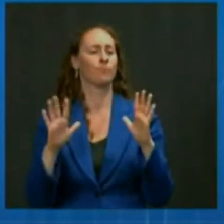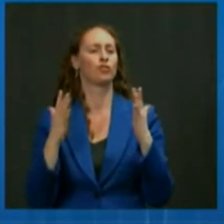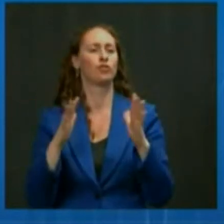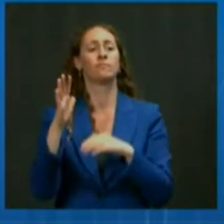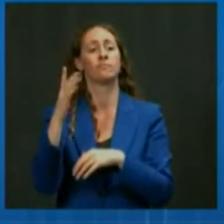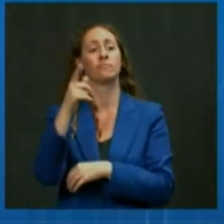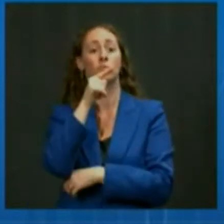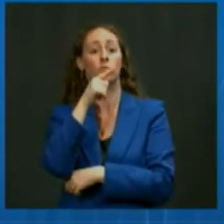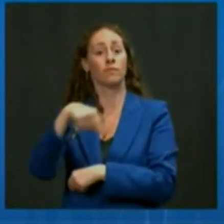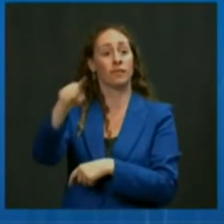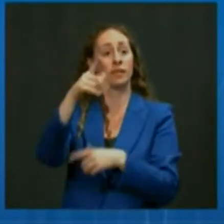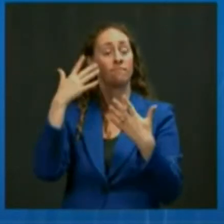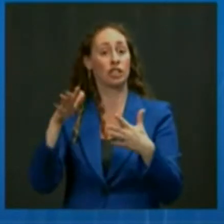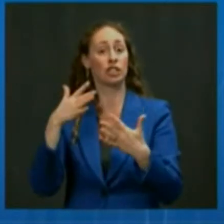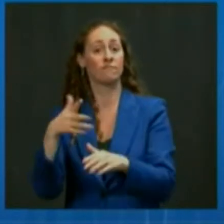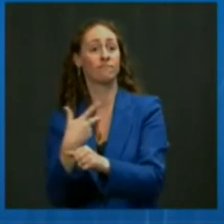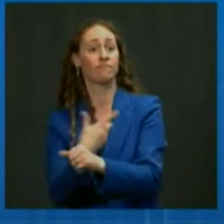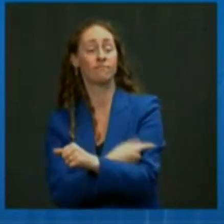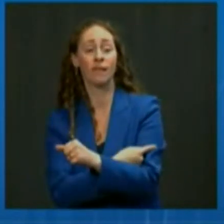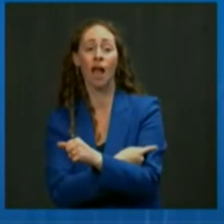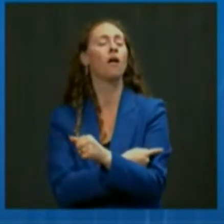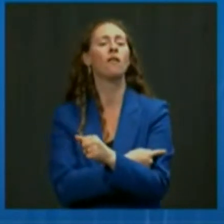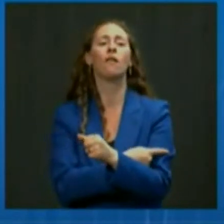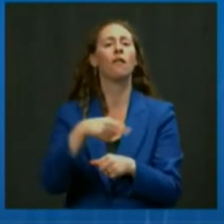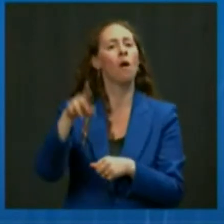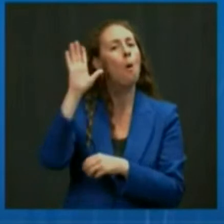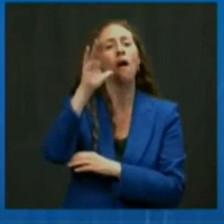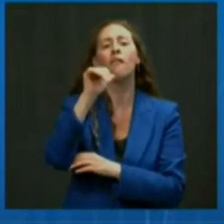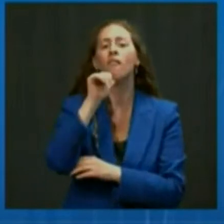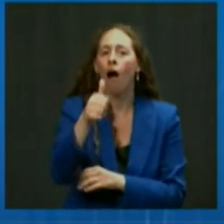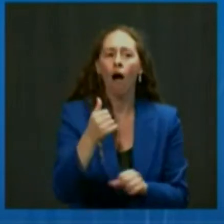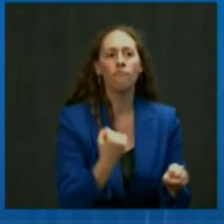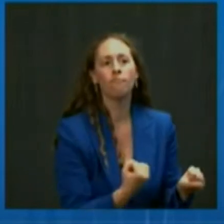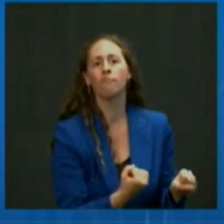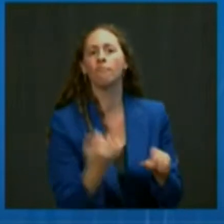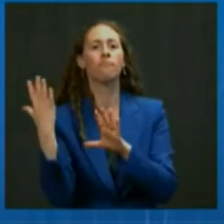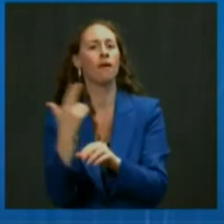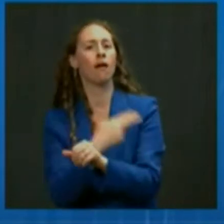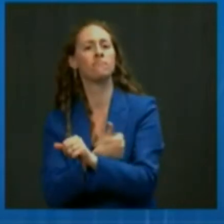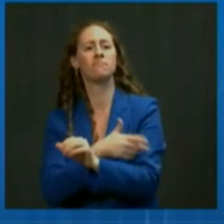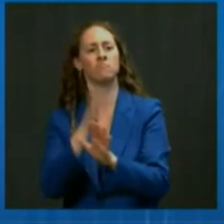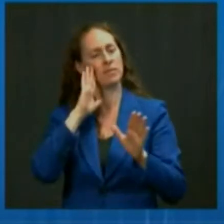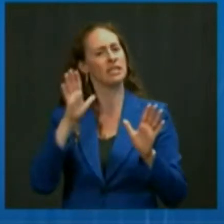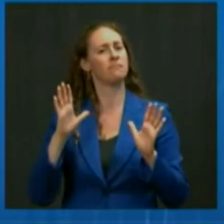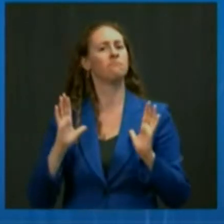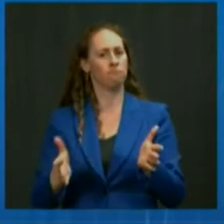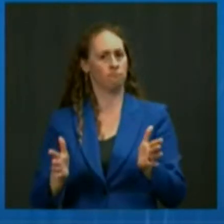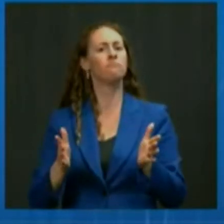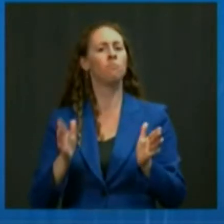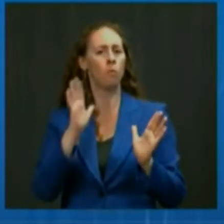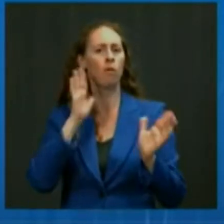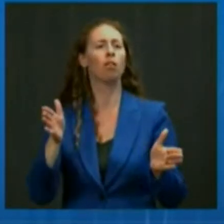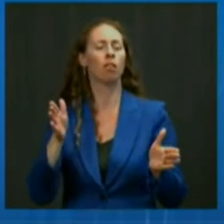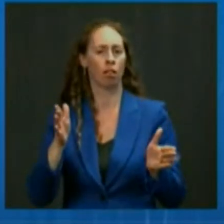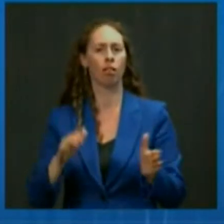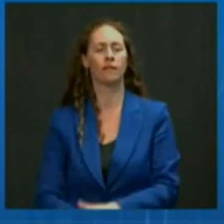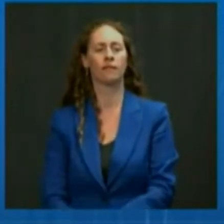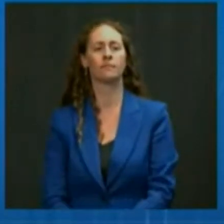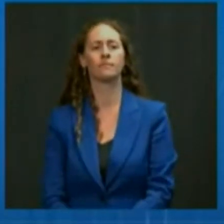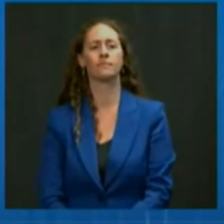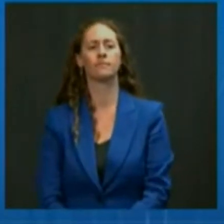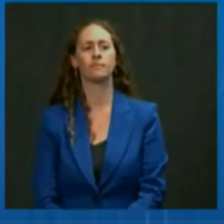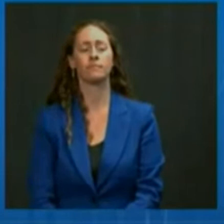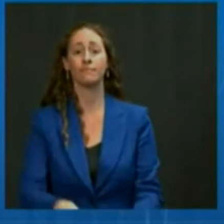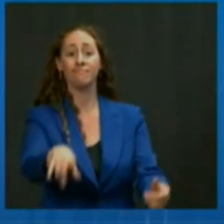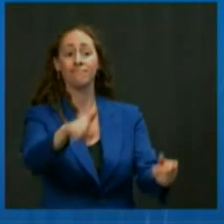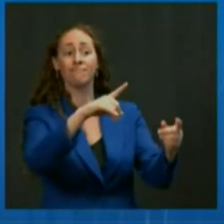hospital. Getting vaccinated can save your life. In areas with low vaccination coverage, we continue to hear far too